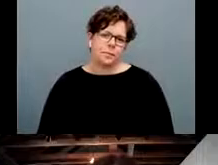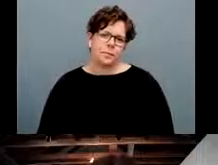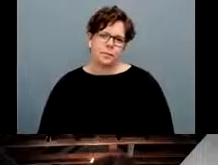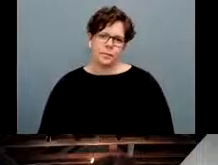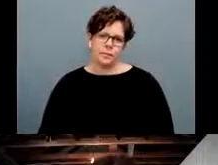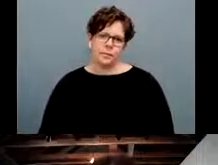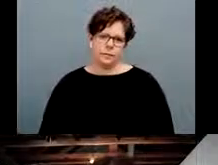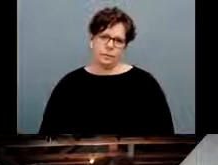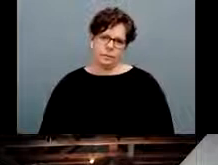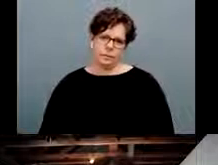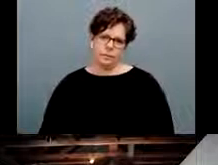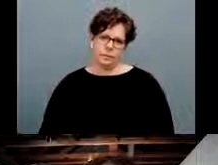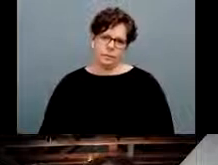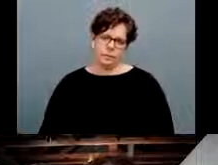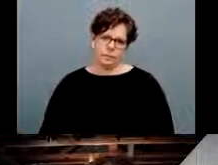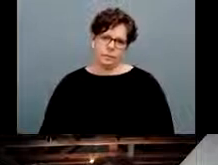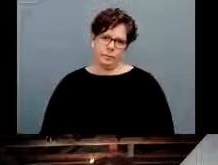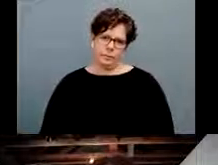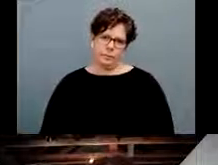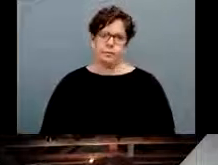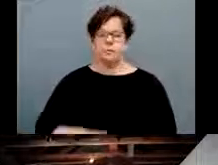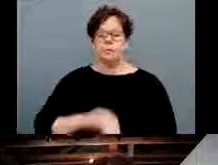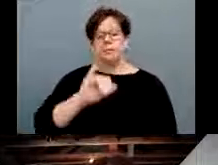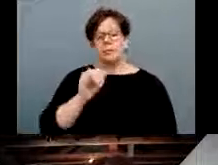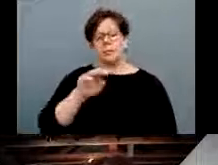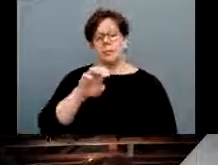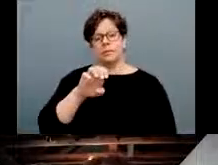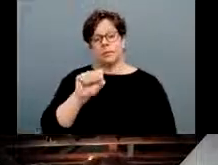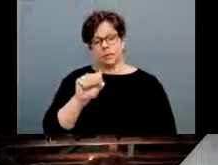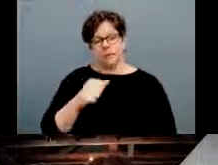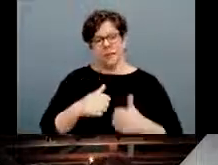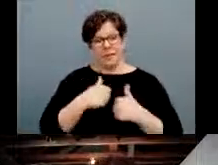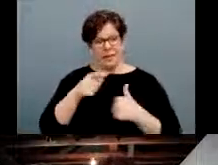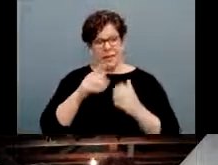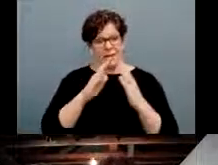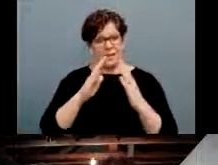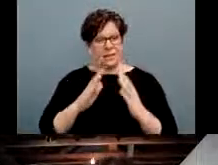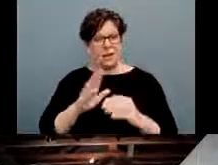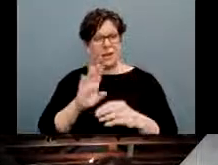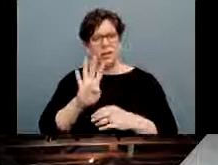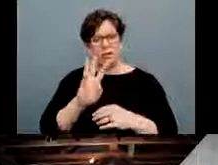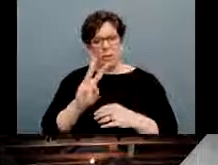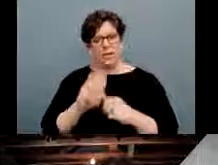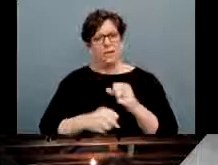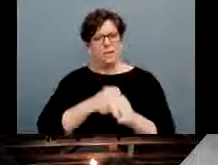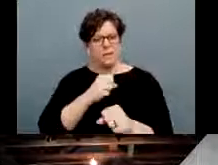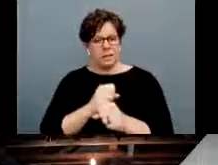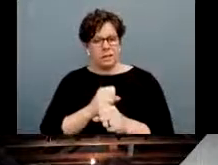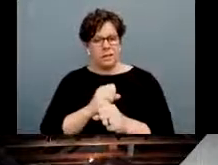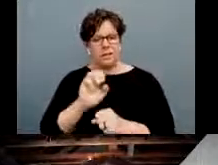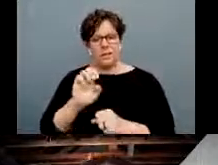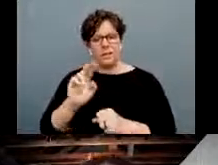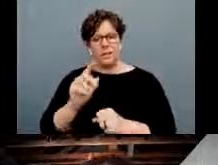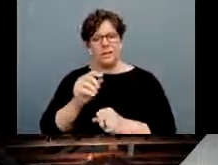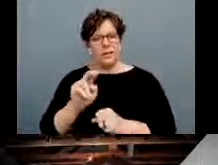James ultimately spent over 46 years of his life at the Boise property. The Eugene Street home really remained the center